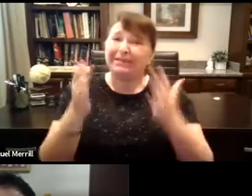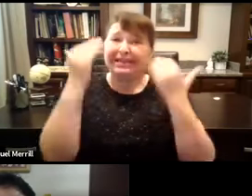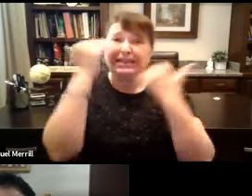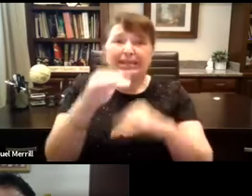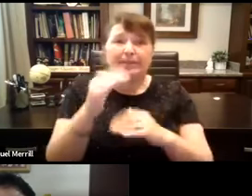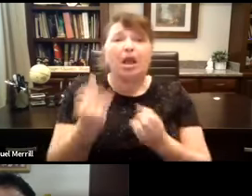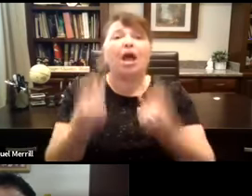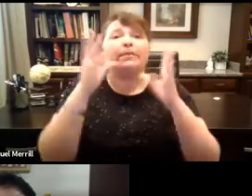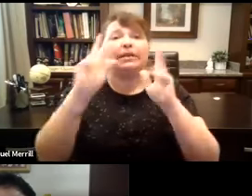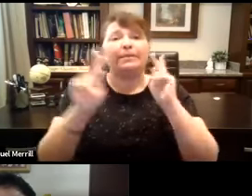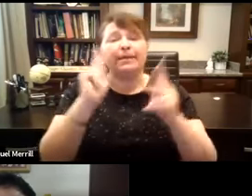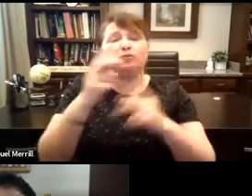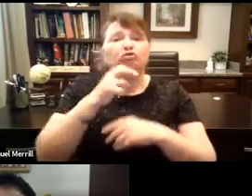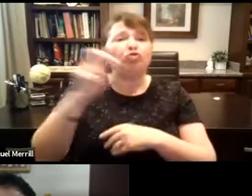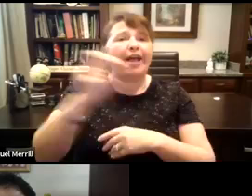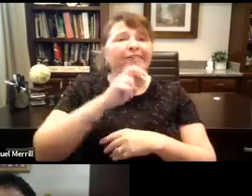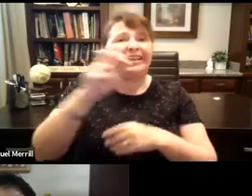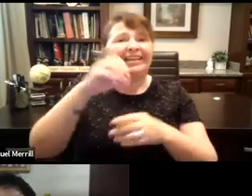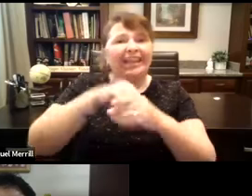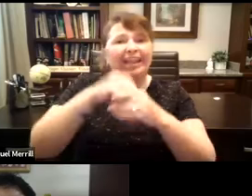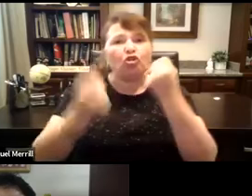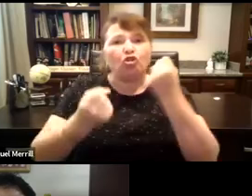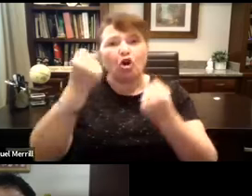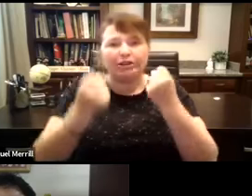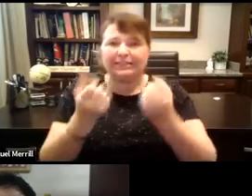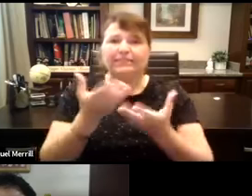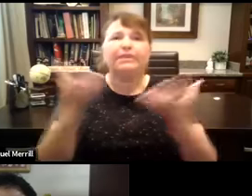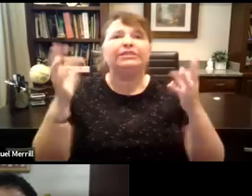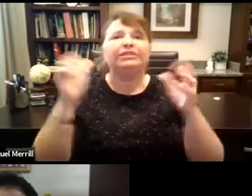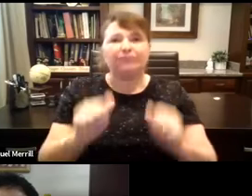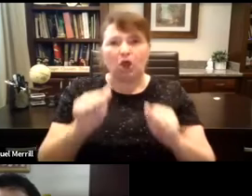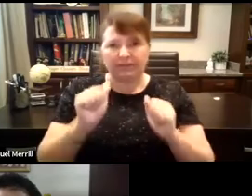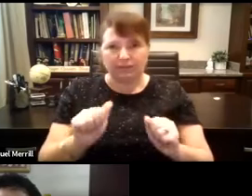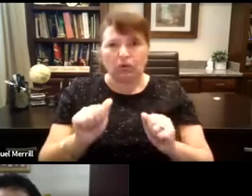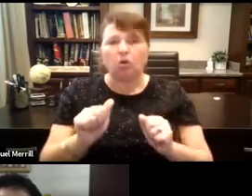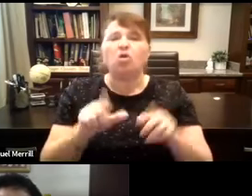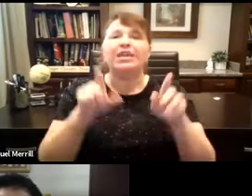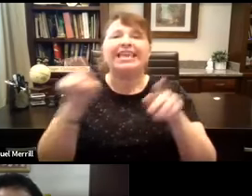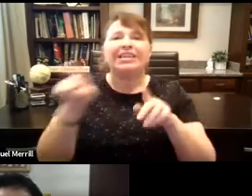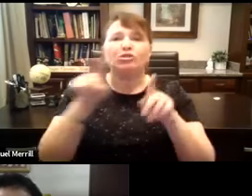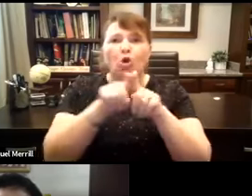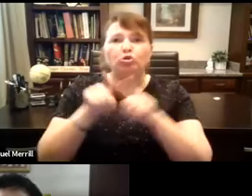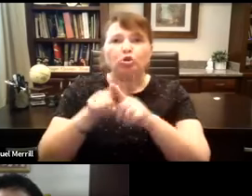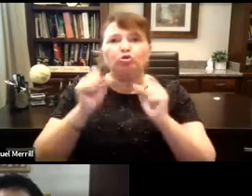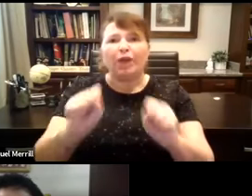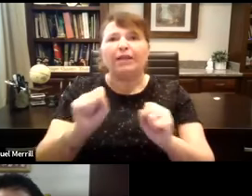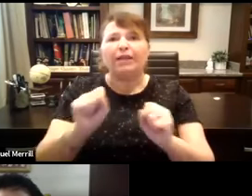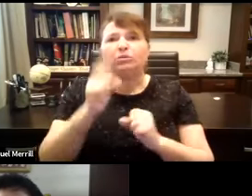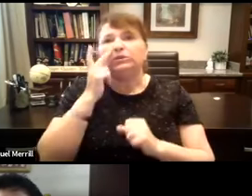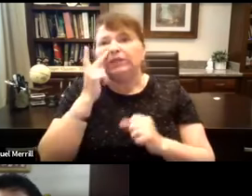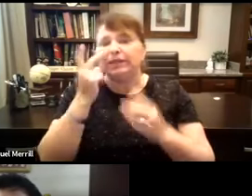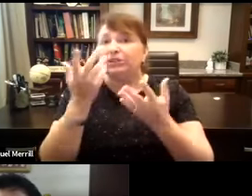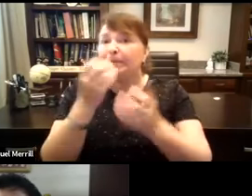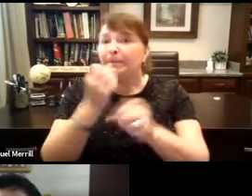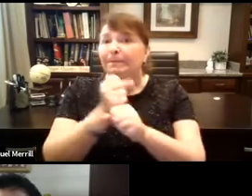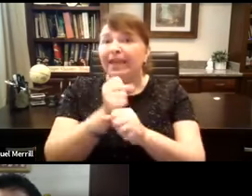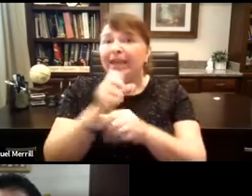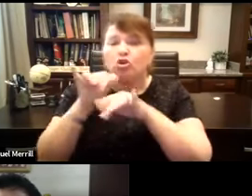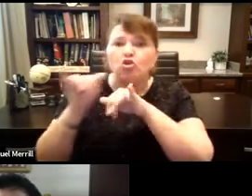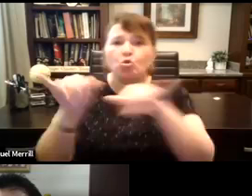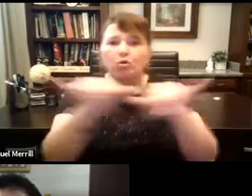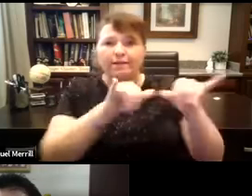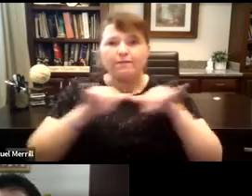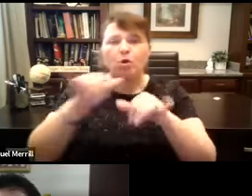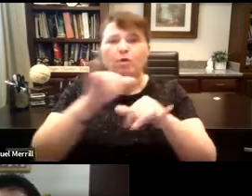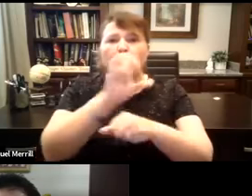people traveling in vehicles to the extent possible. He is also looking into making uniform work safety